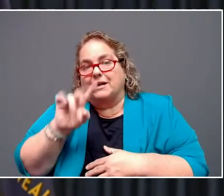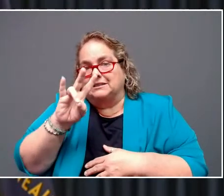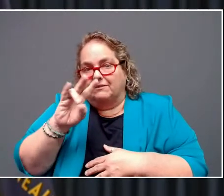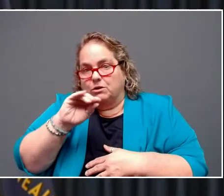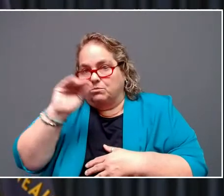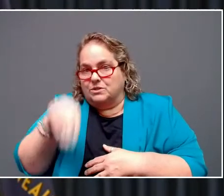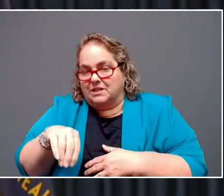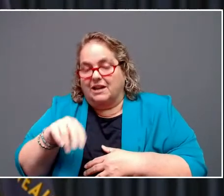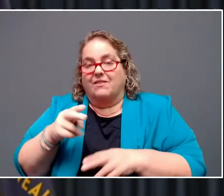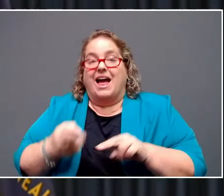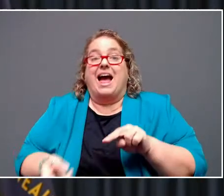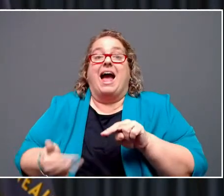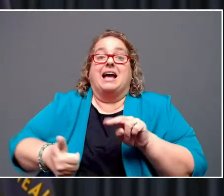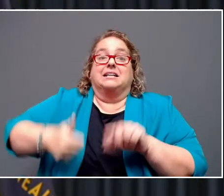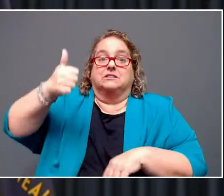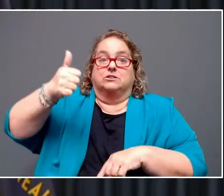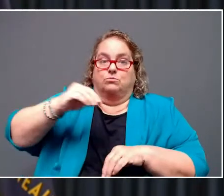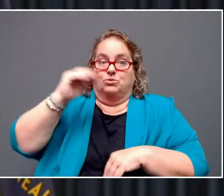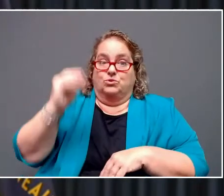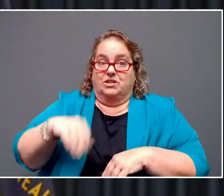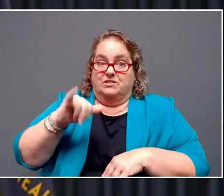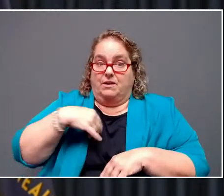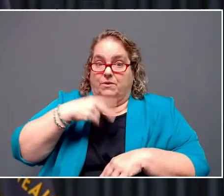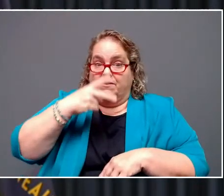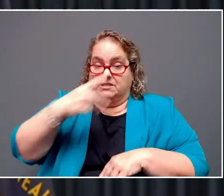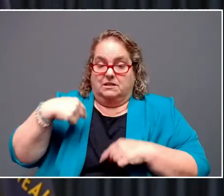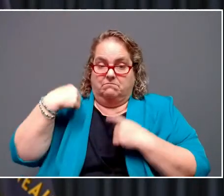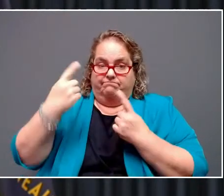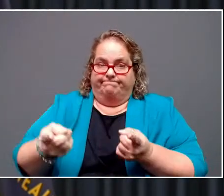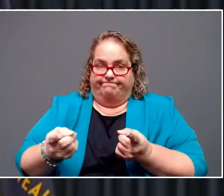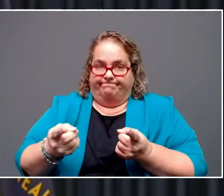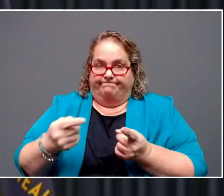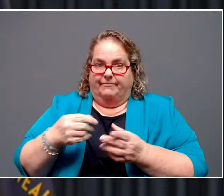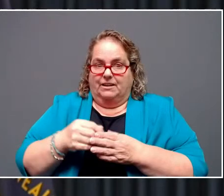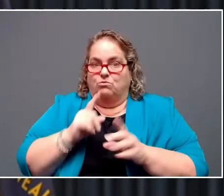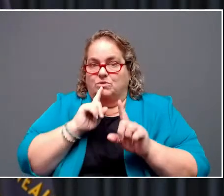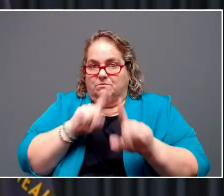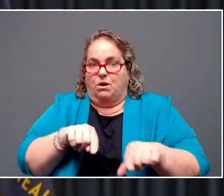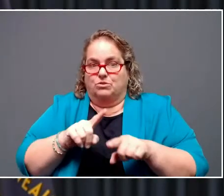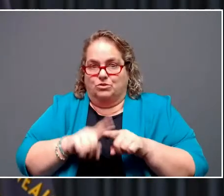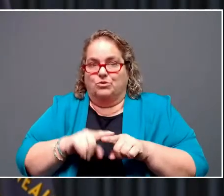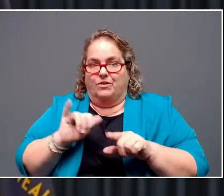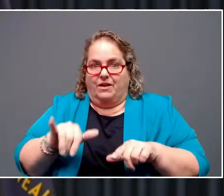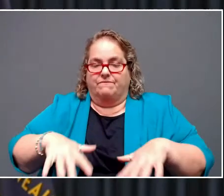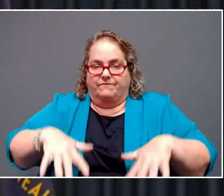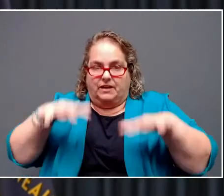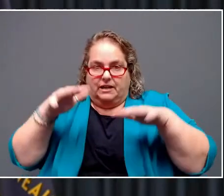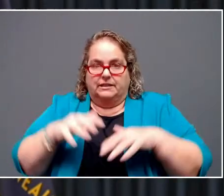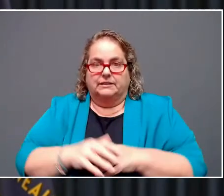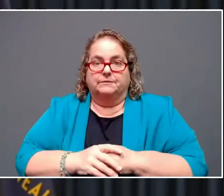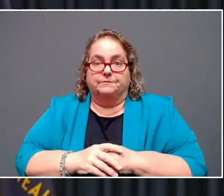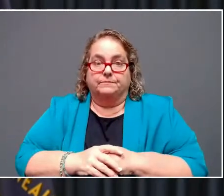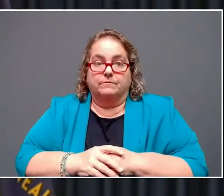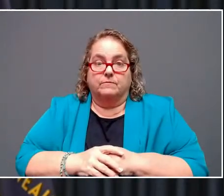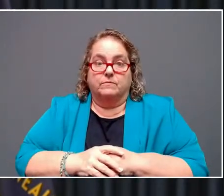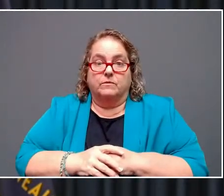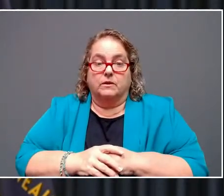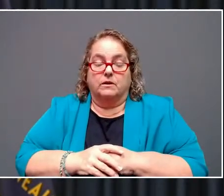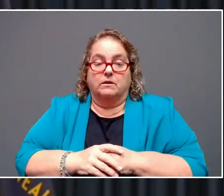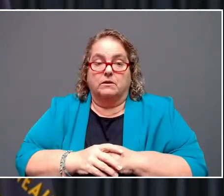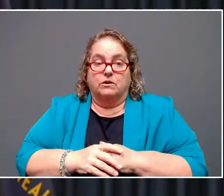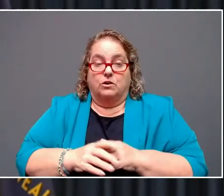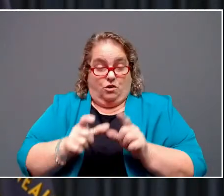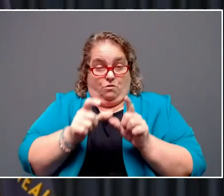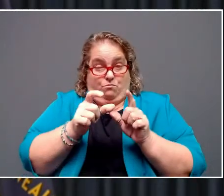highest percentage that we have seen thus far in response to the flooding. The breakdown of that